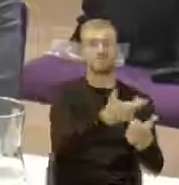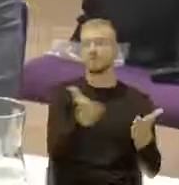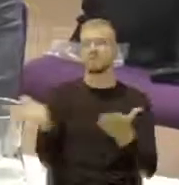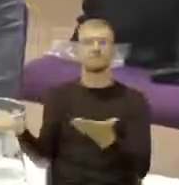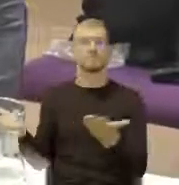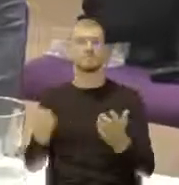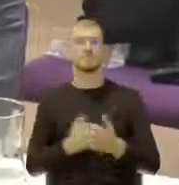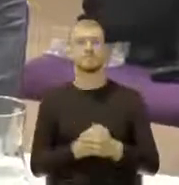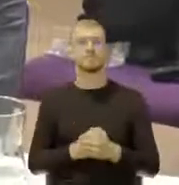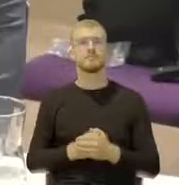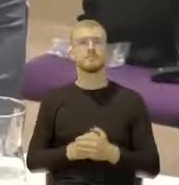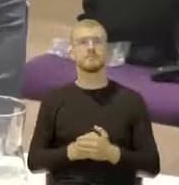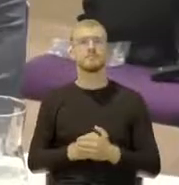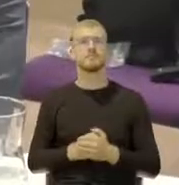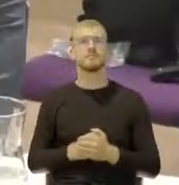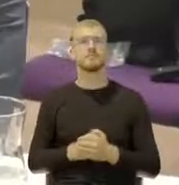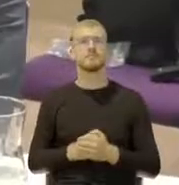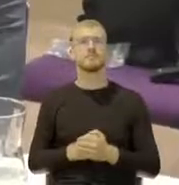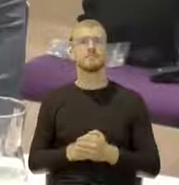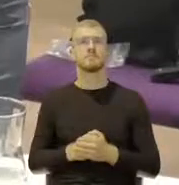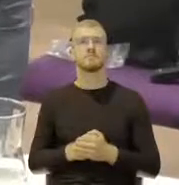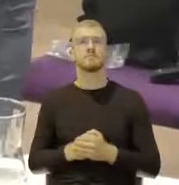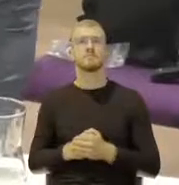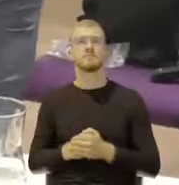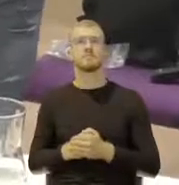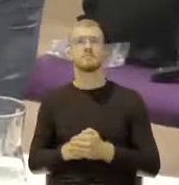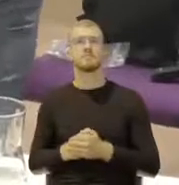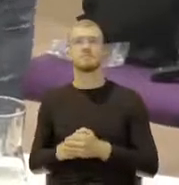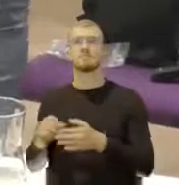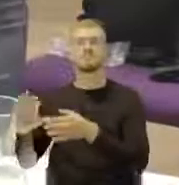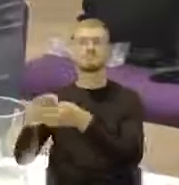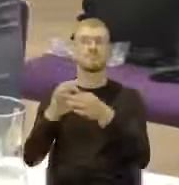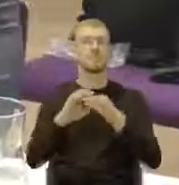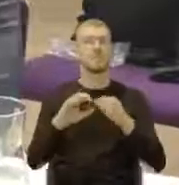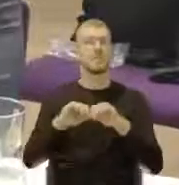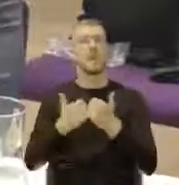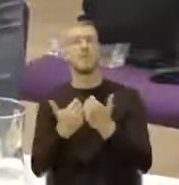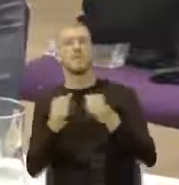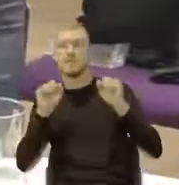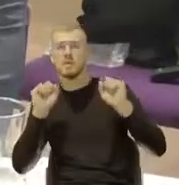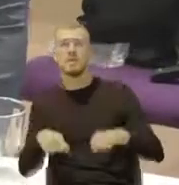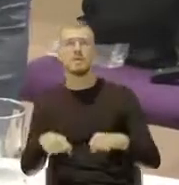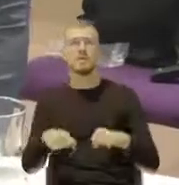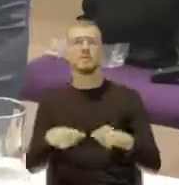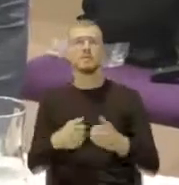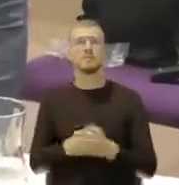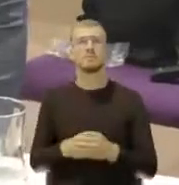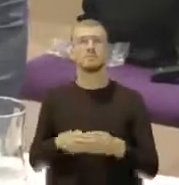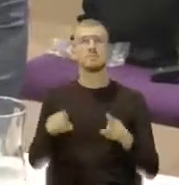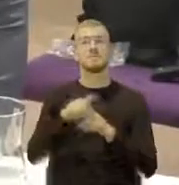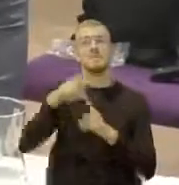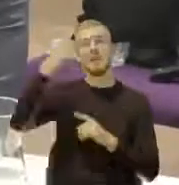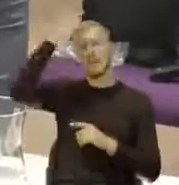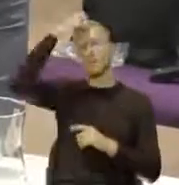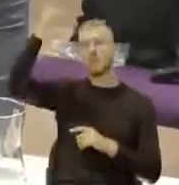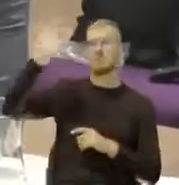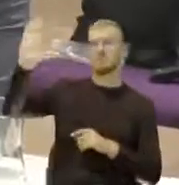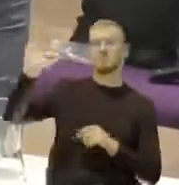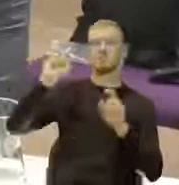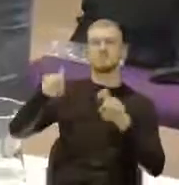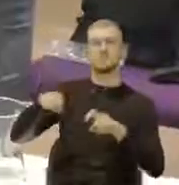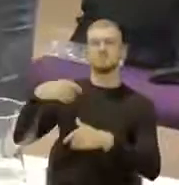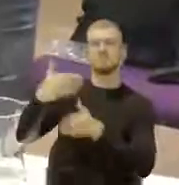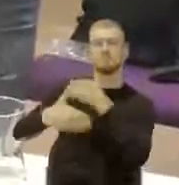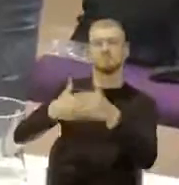this. Finally, local and regional governments need to engage practically with the notion of time. What